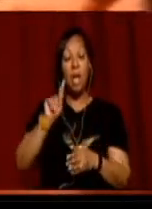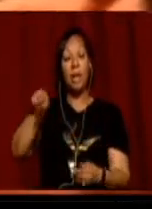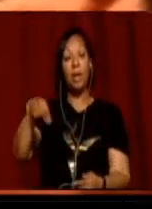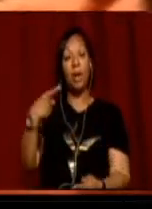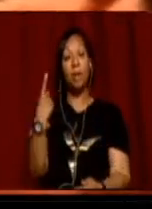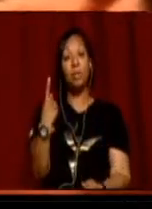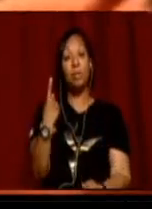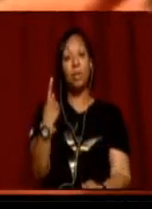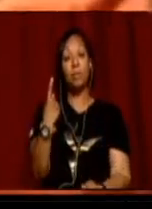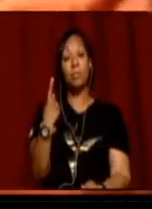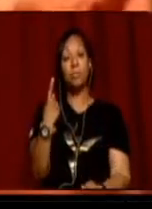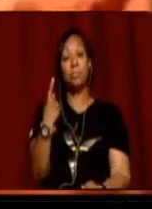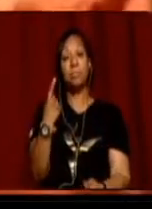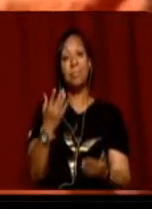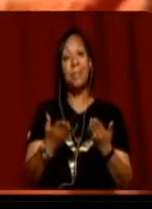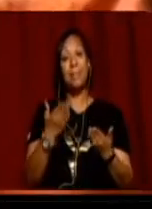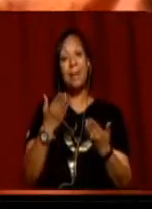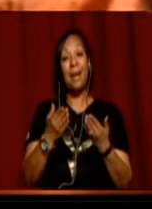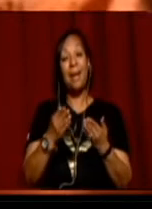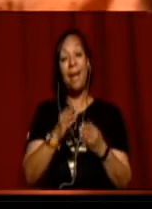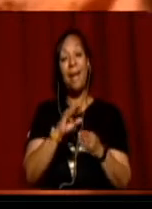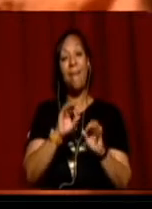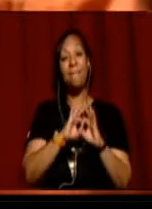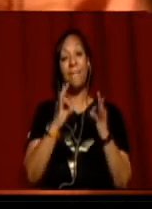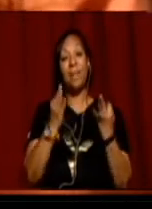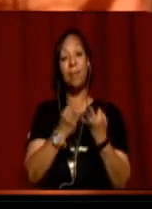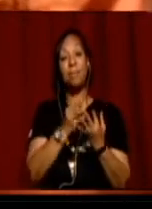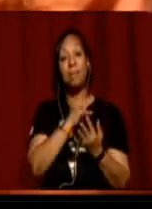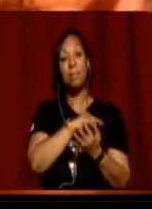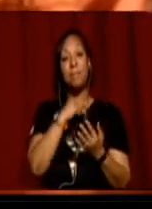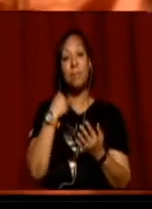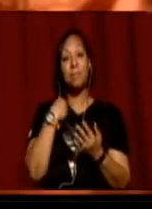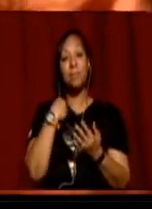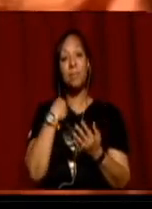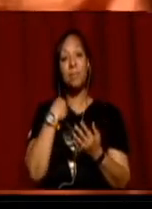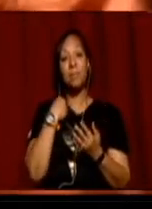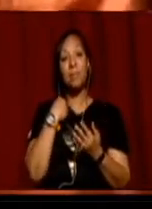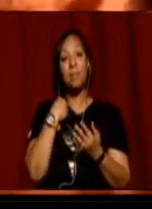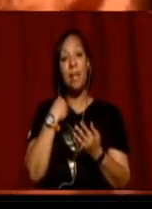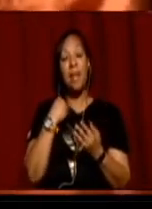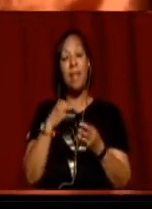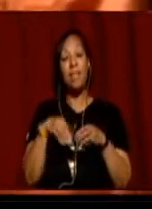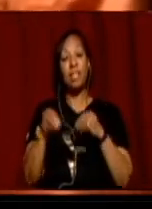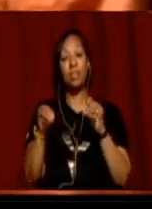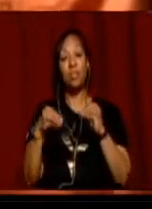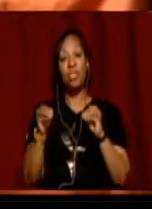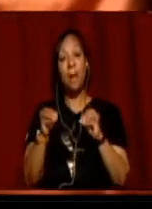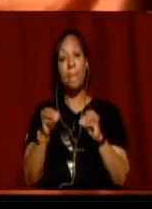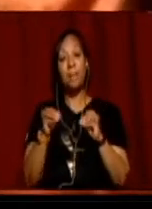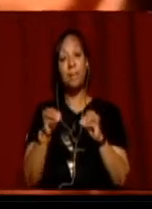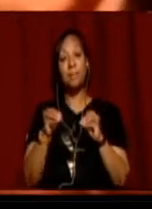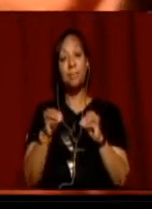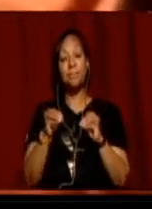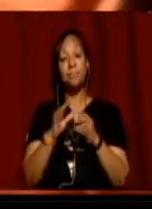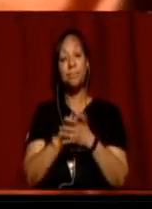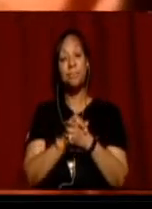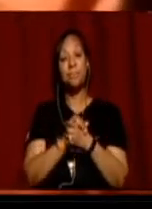Also, people may not have family members who can, or friends who can do shopping and bring them food while they are